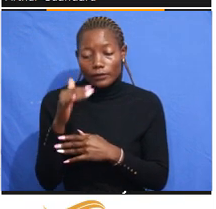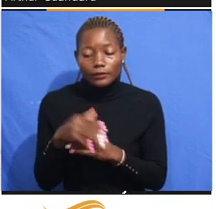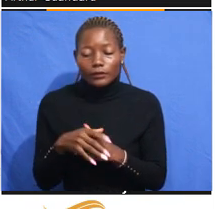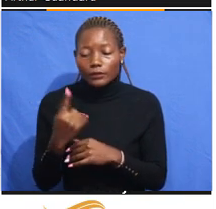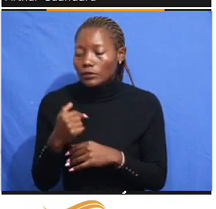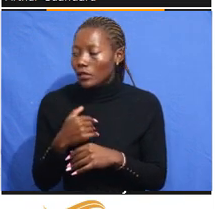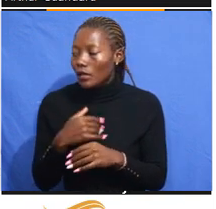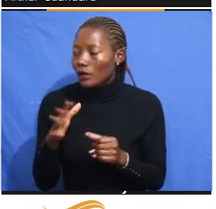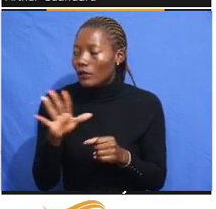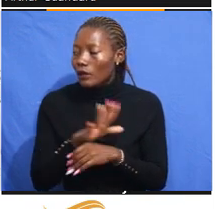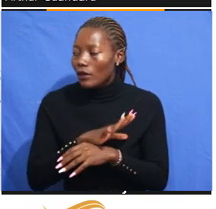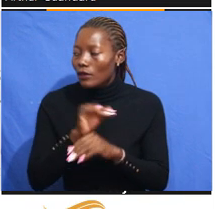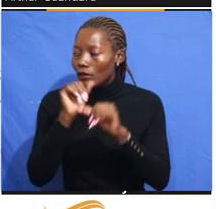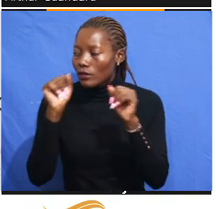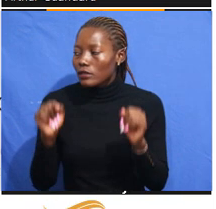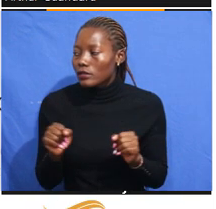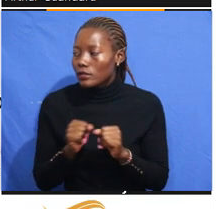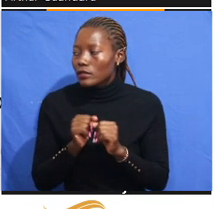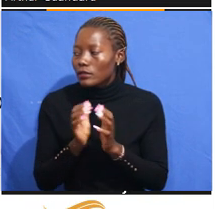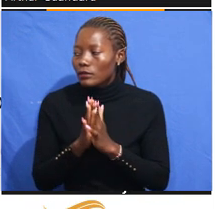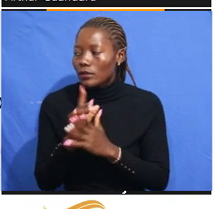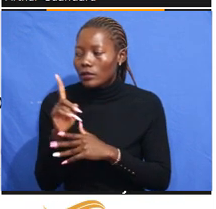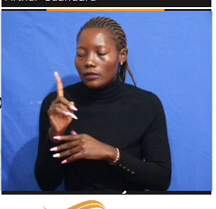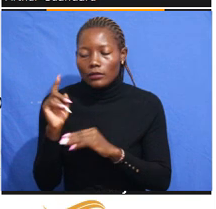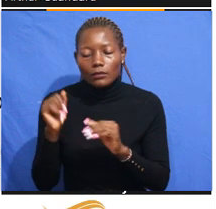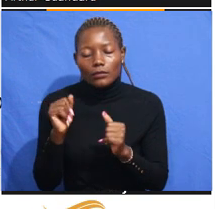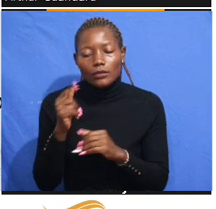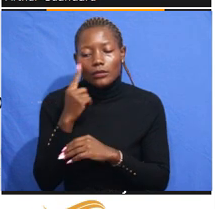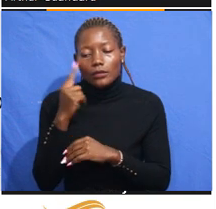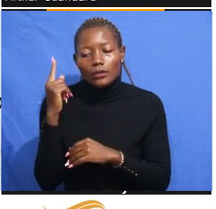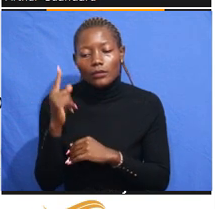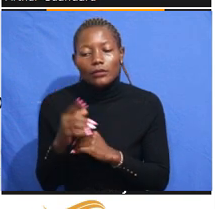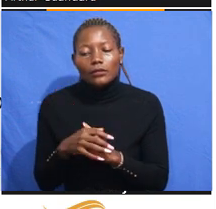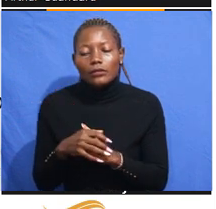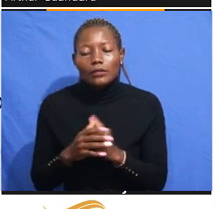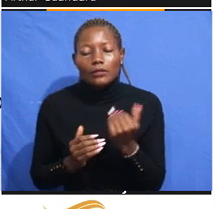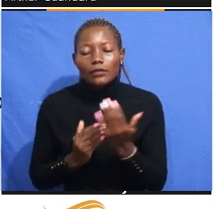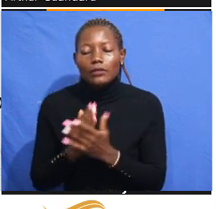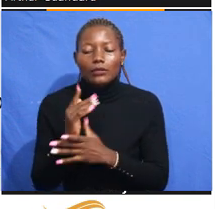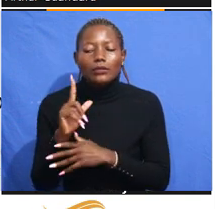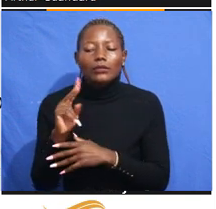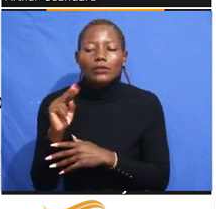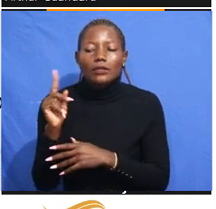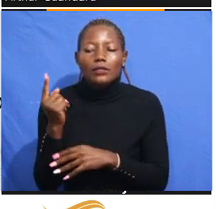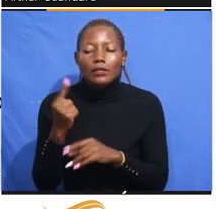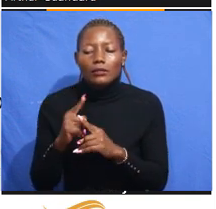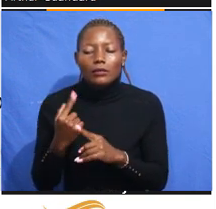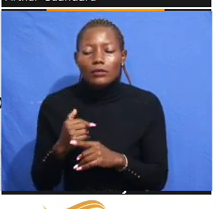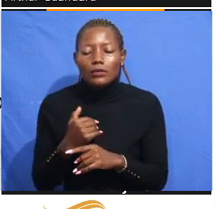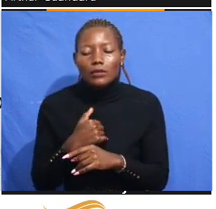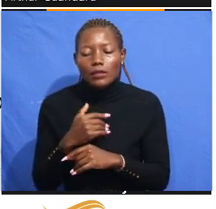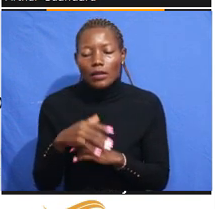there that are itemized, and you can see them through, again, the link I'm going to give. But we have the nose